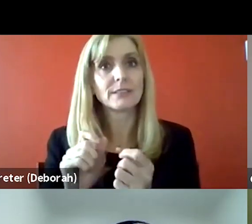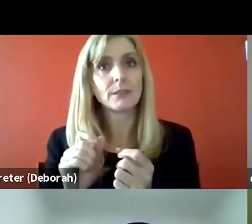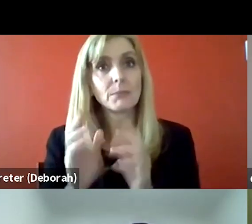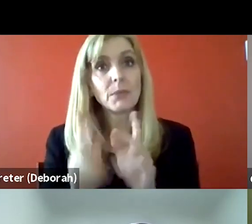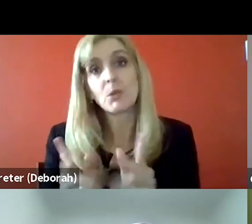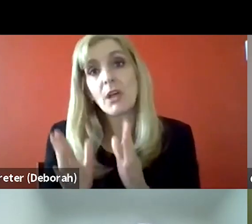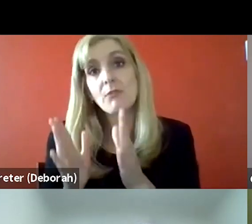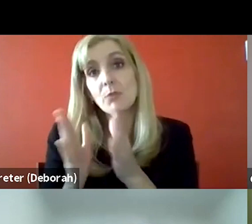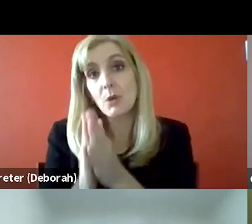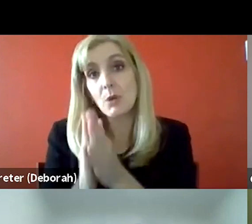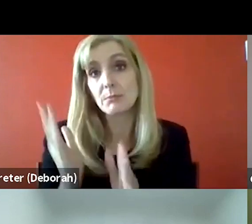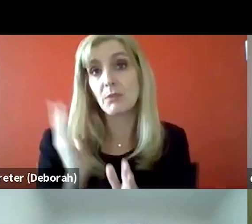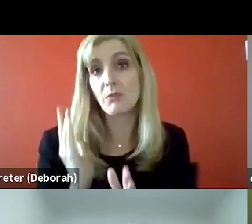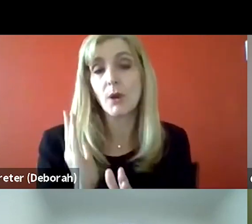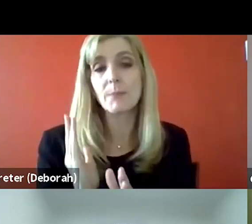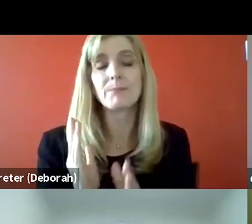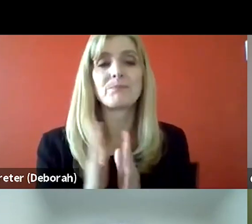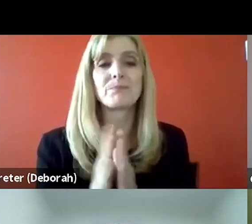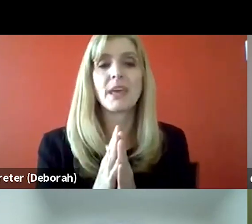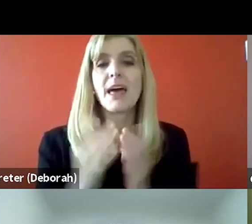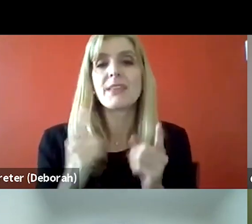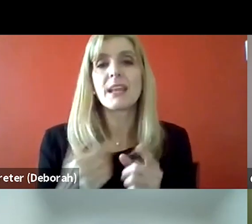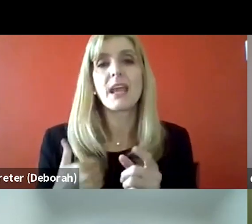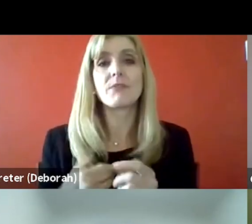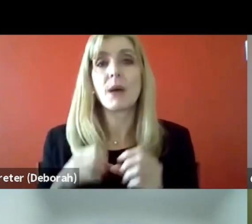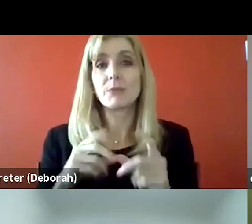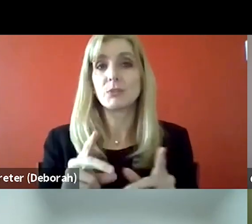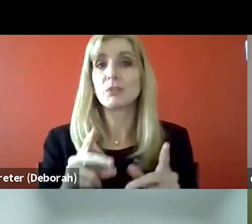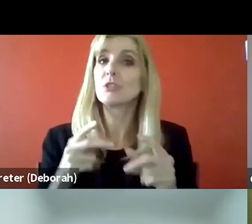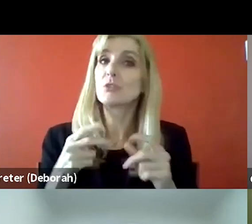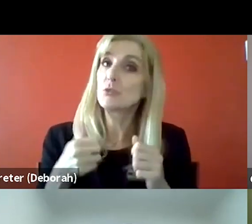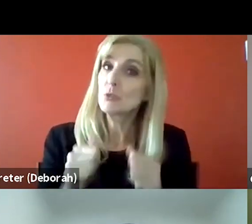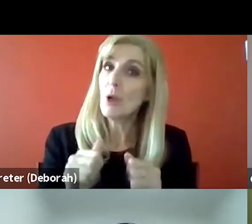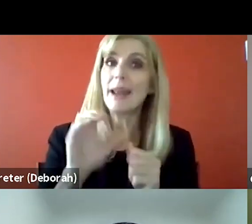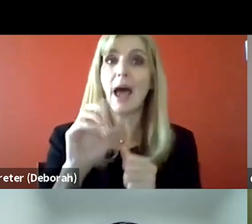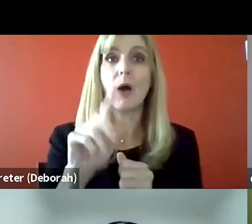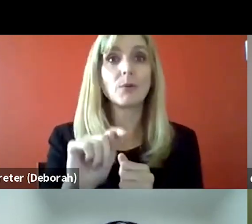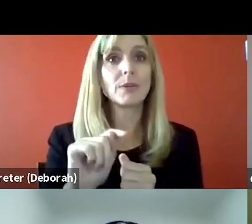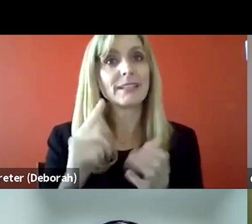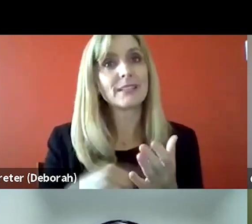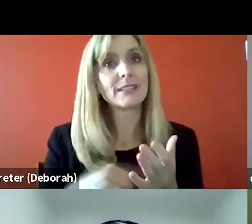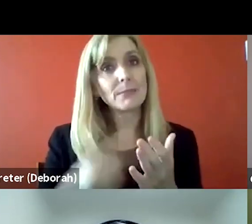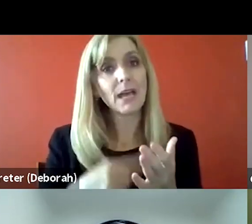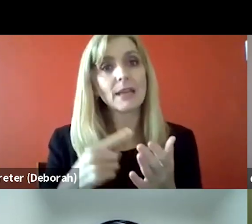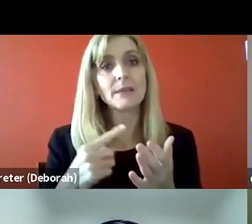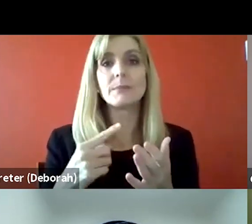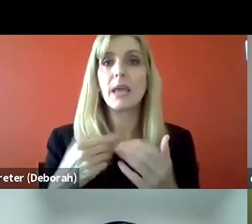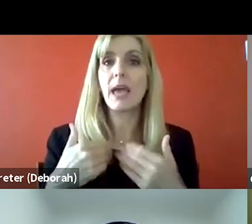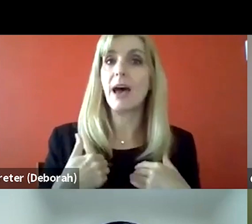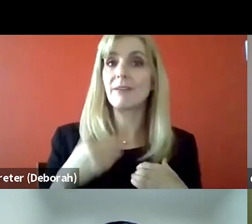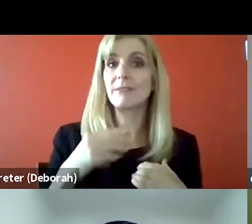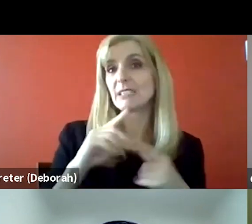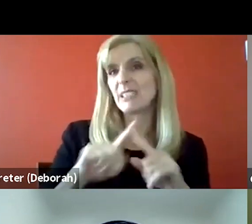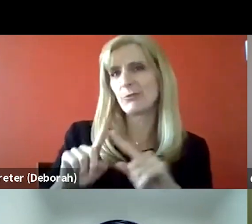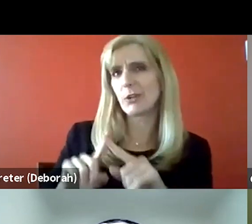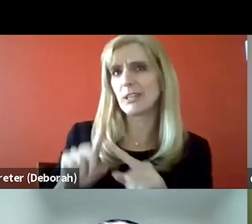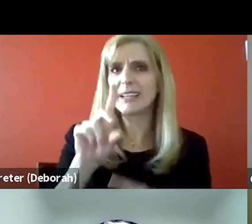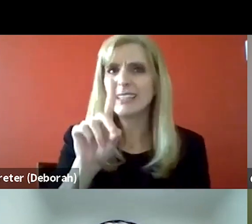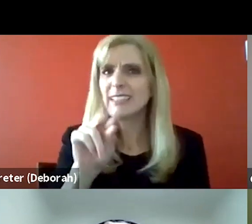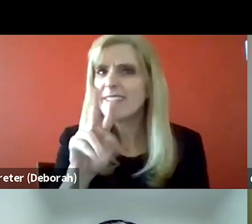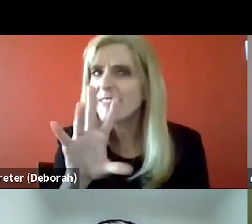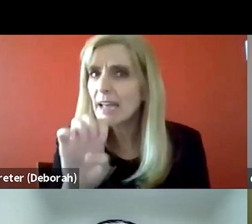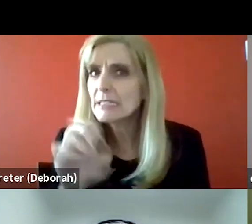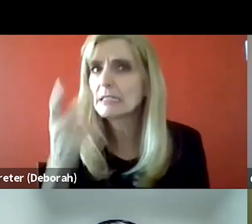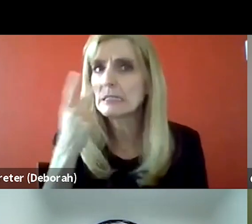out there. And then they give you the opportunity to try it out. And sometimes even have like devices that you could test out and see if it works for